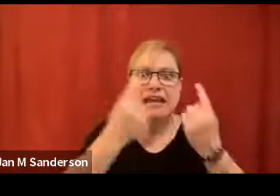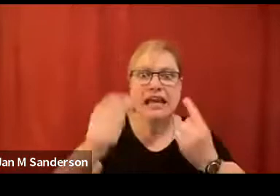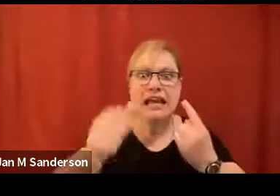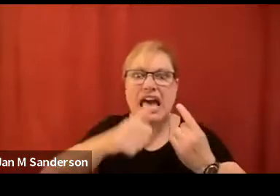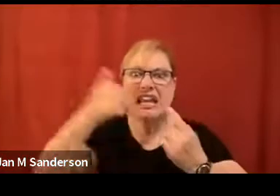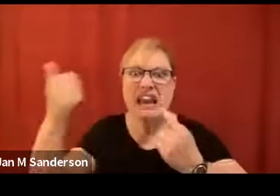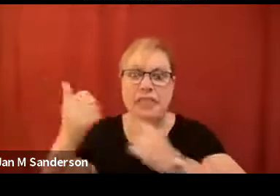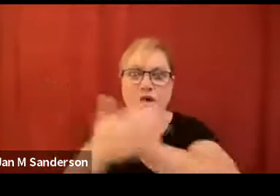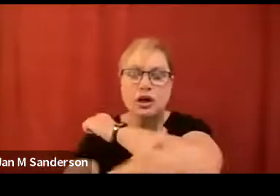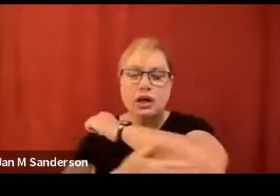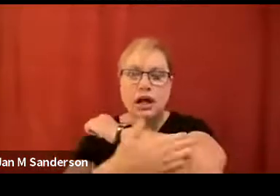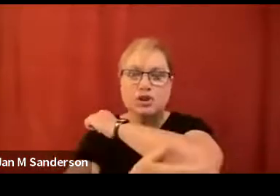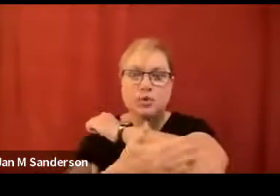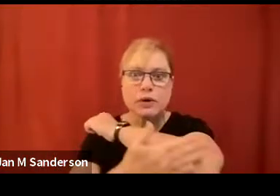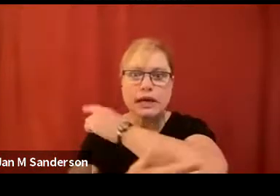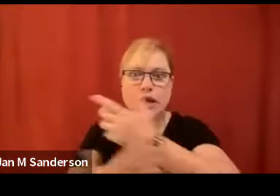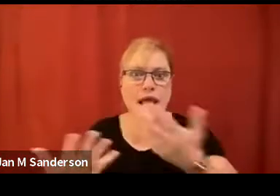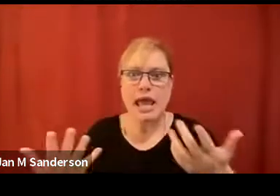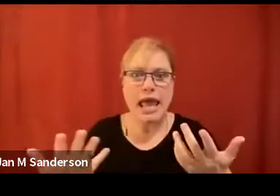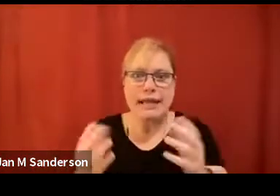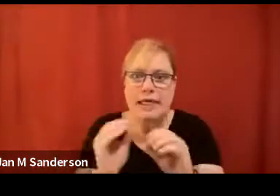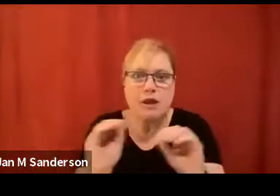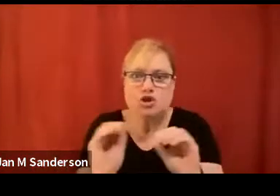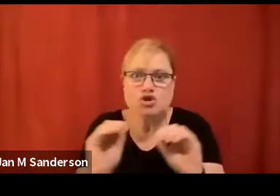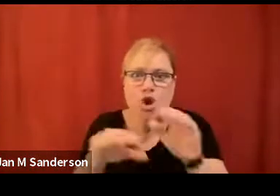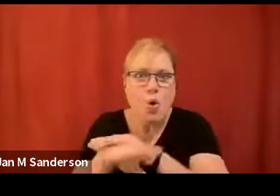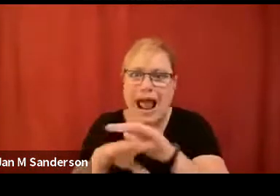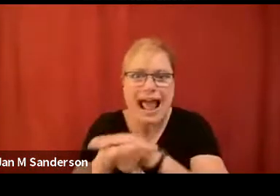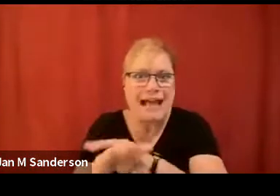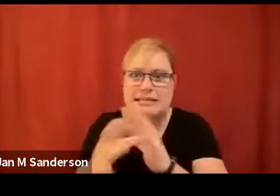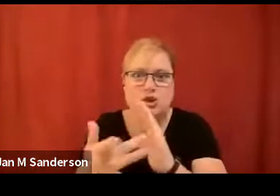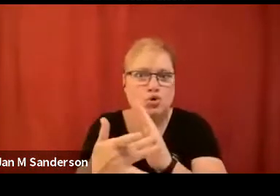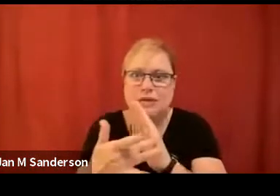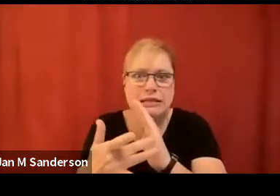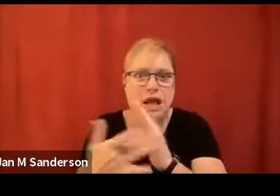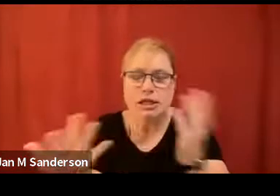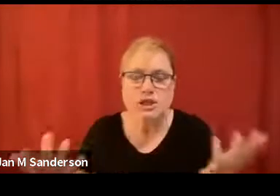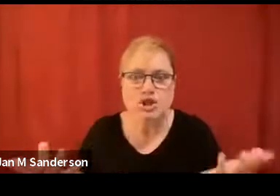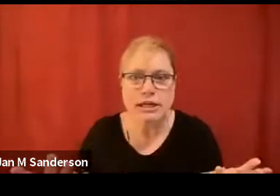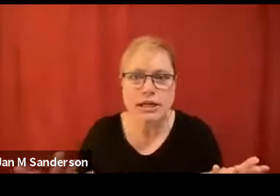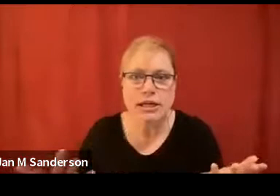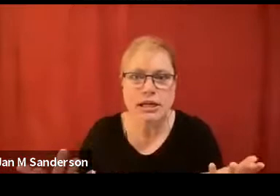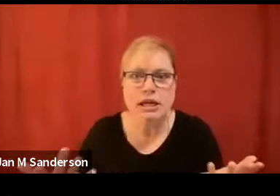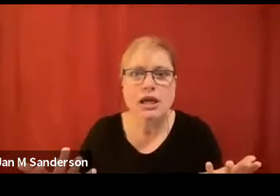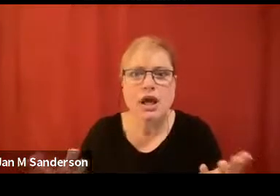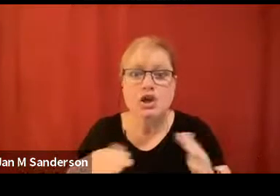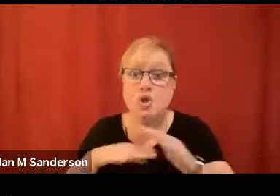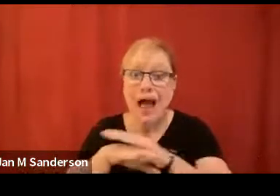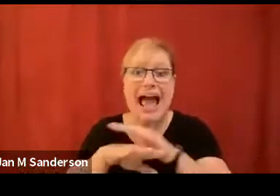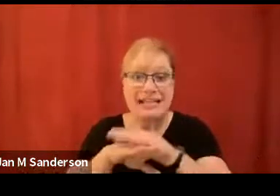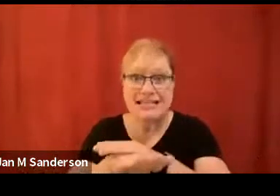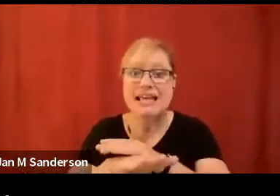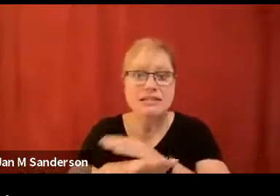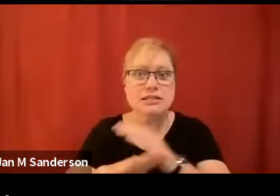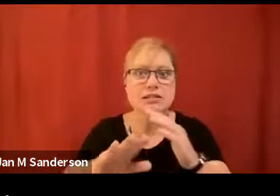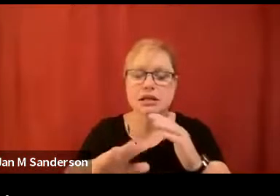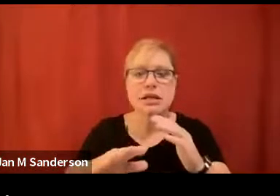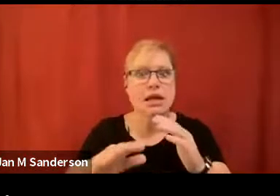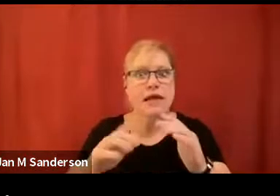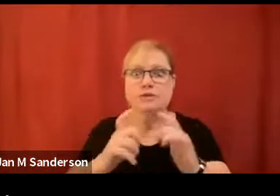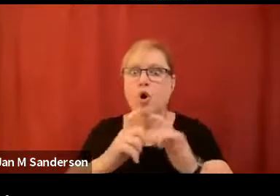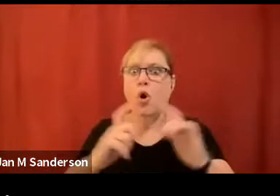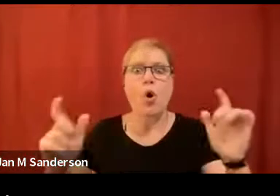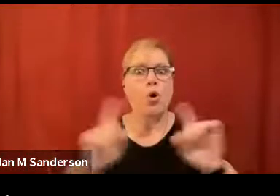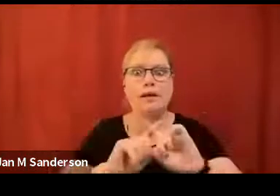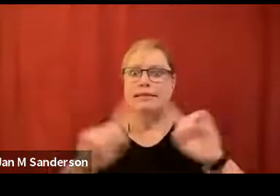not even on the table. So access becomes a whole different conversation when you can't physically be in the classroom, and the